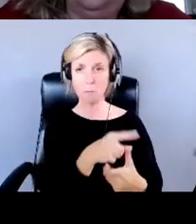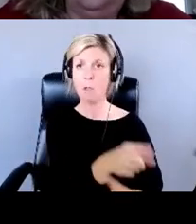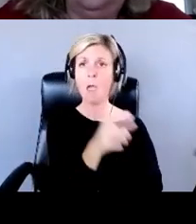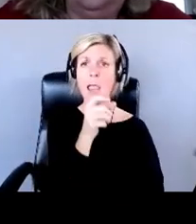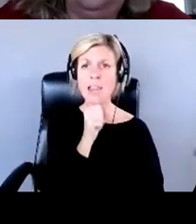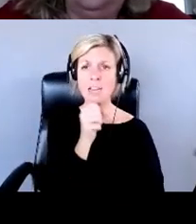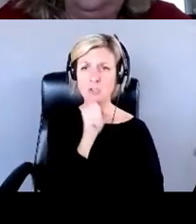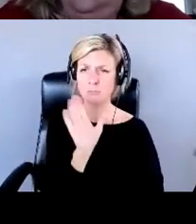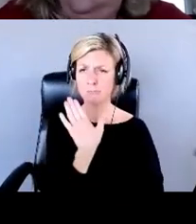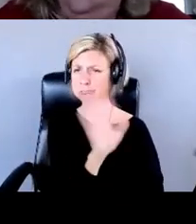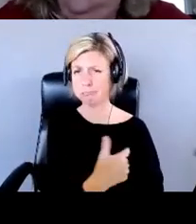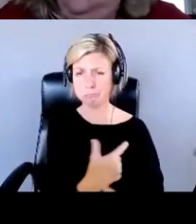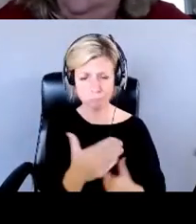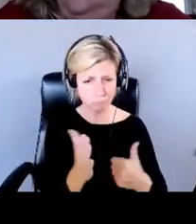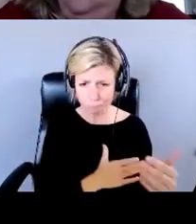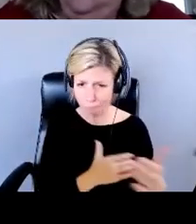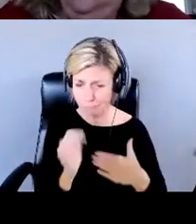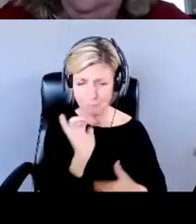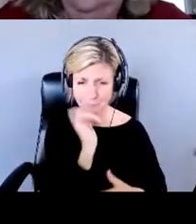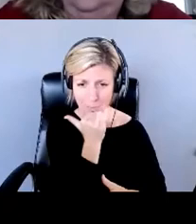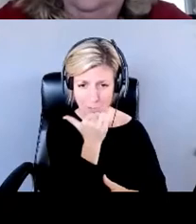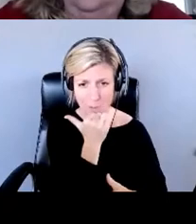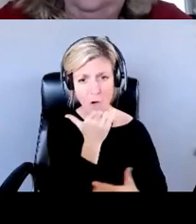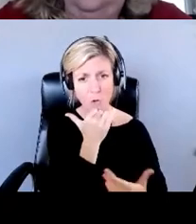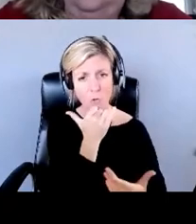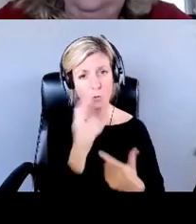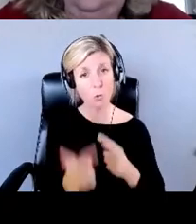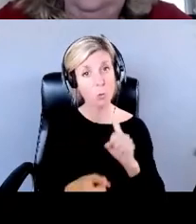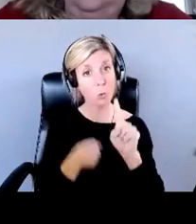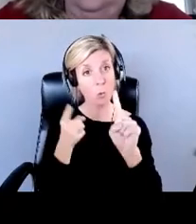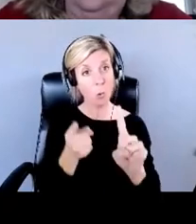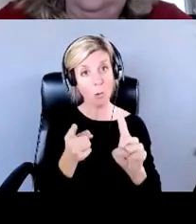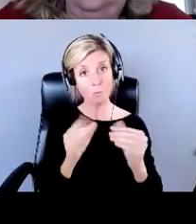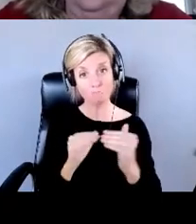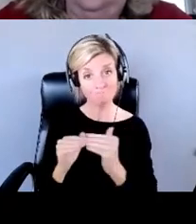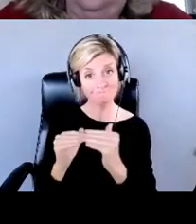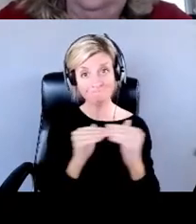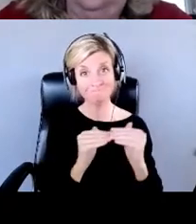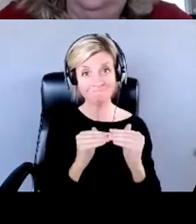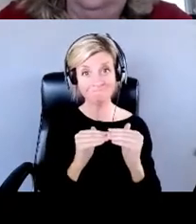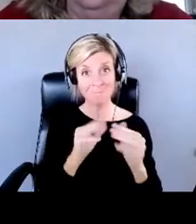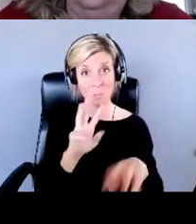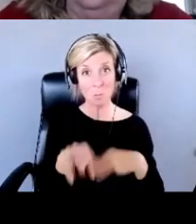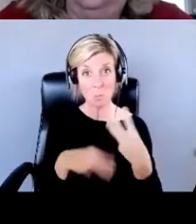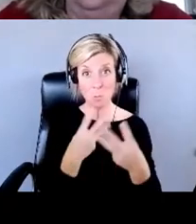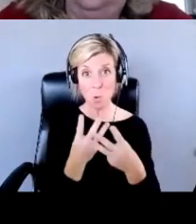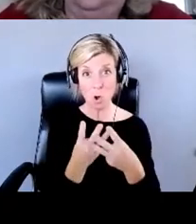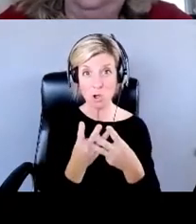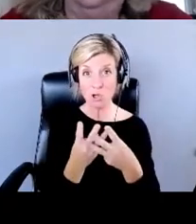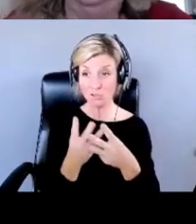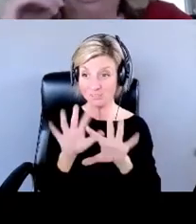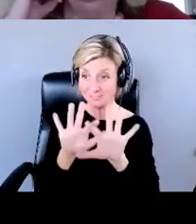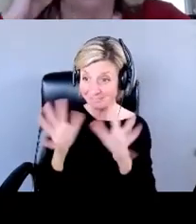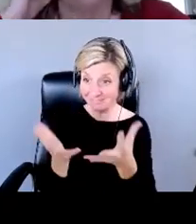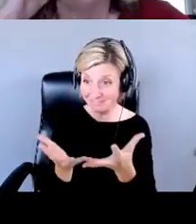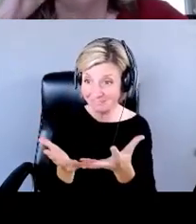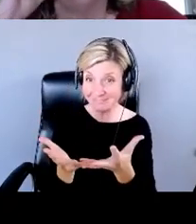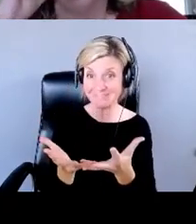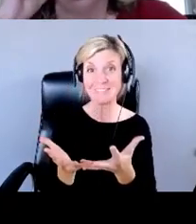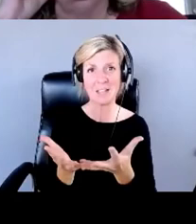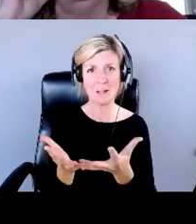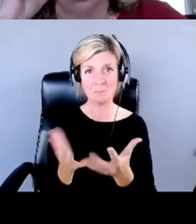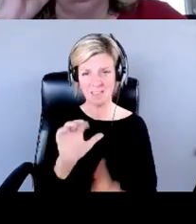about age. And so it's visioning our little world within the sessions without ageism. And you know